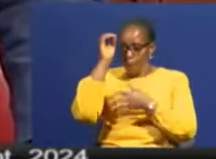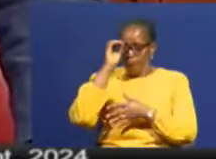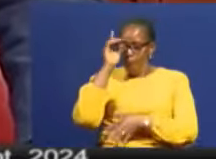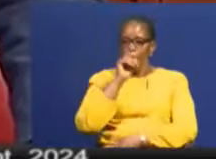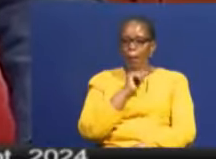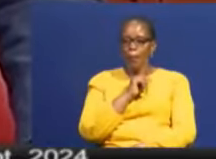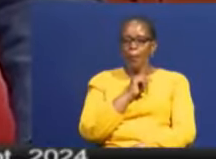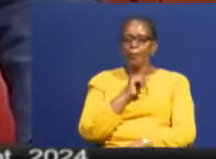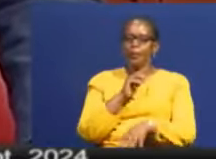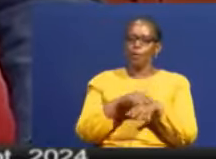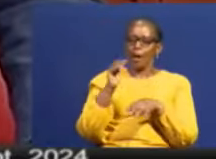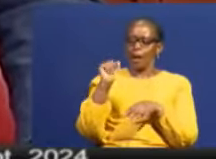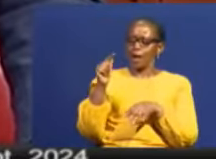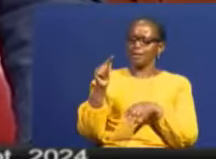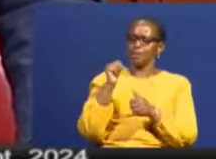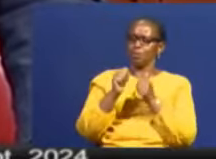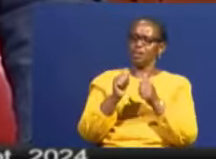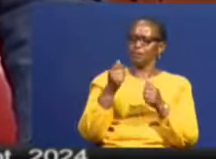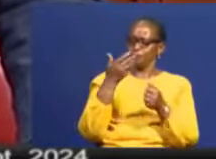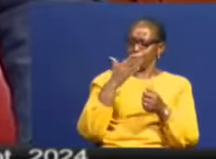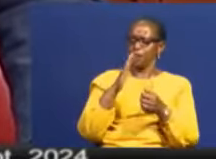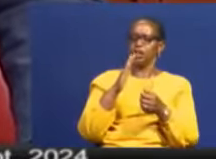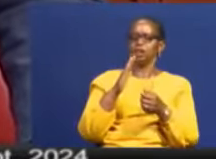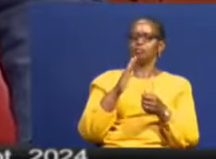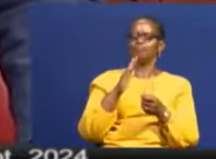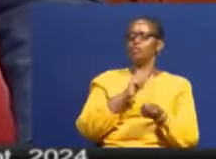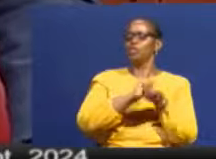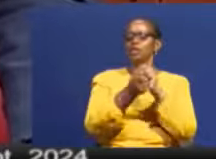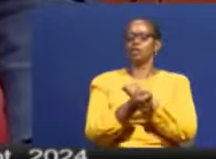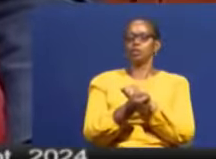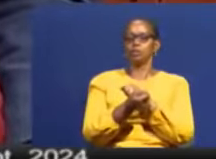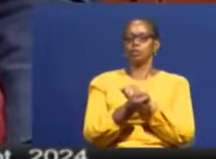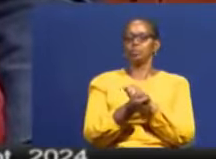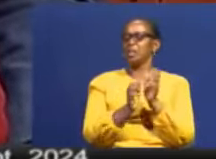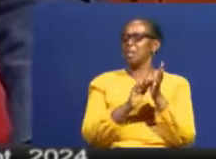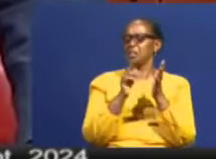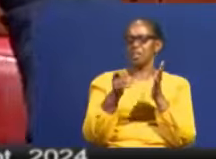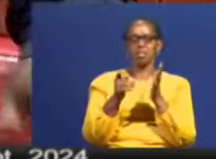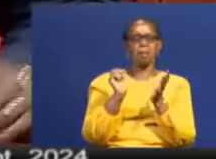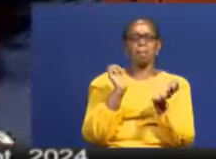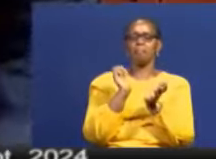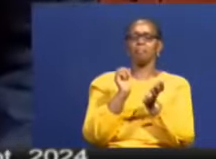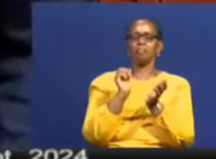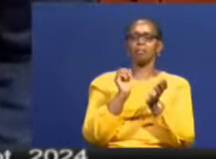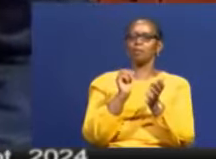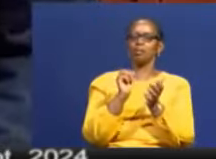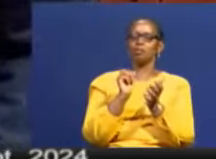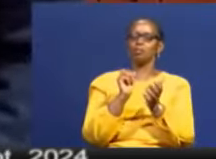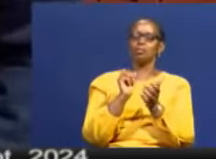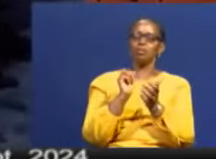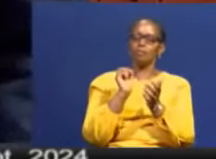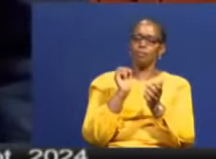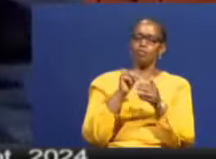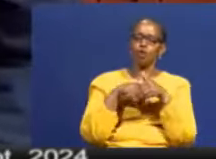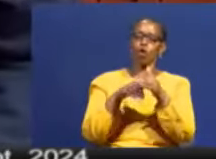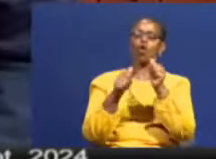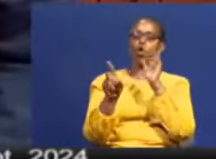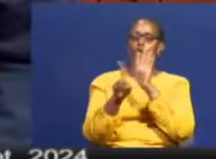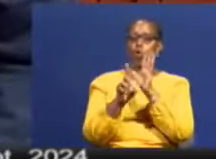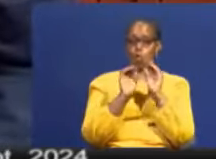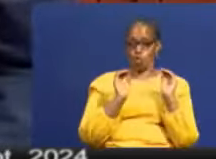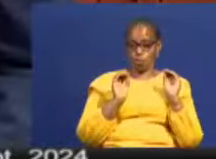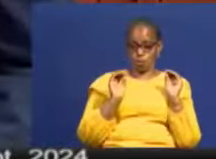an act that had since been repealed and therefore is not binding. And for the avoidance of doubt, Madam Speaker, we have